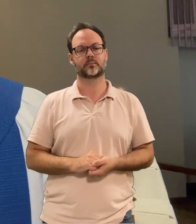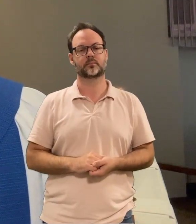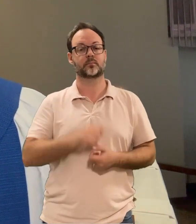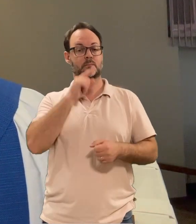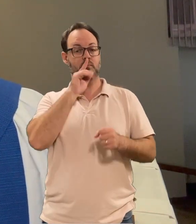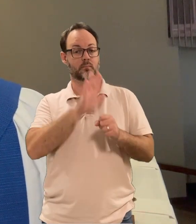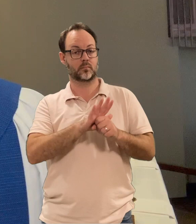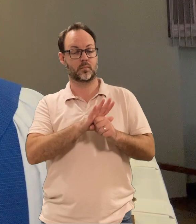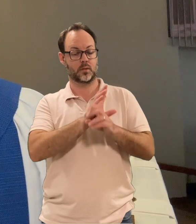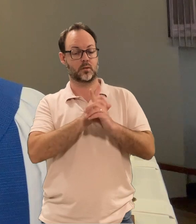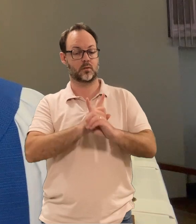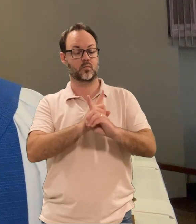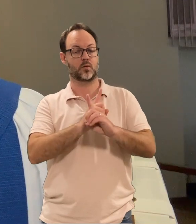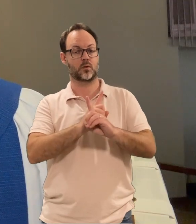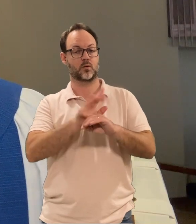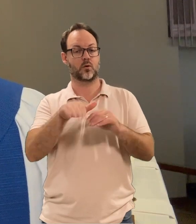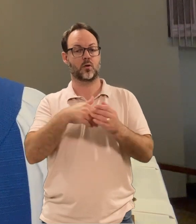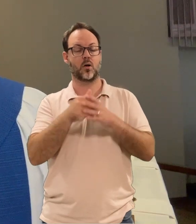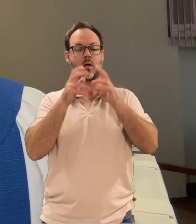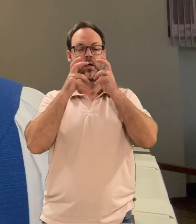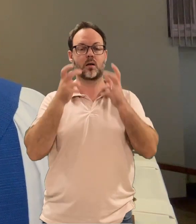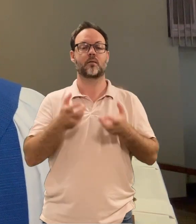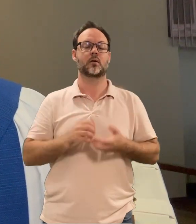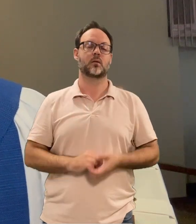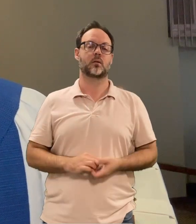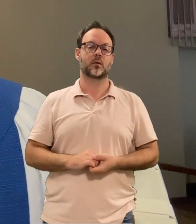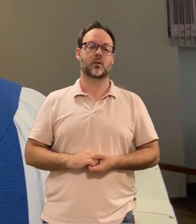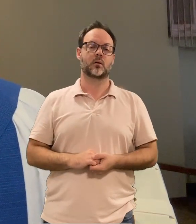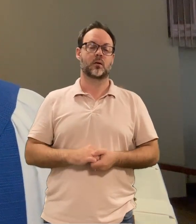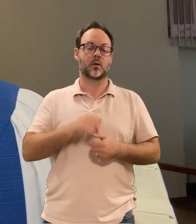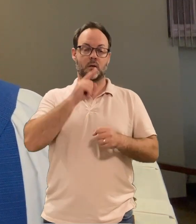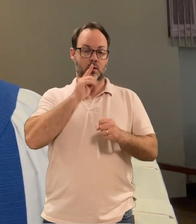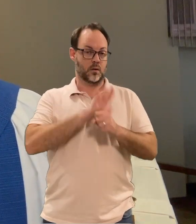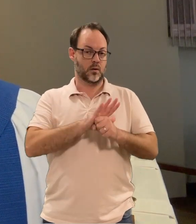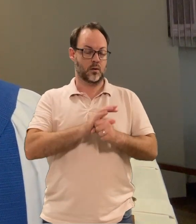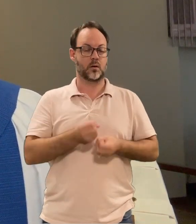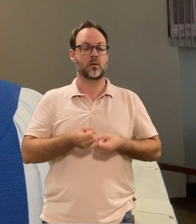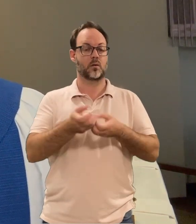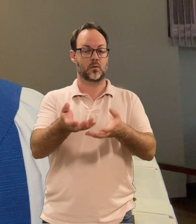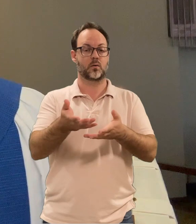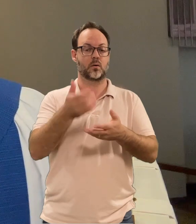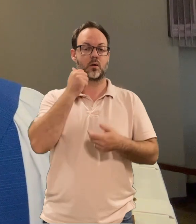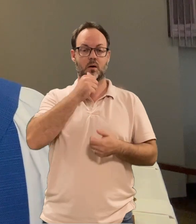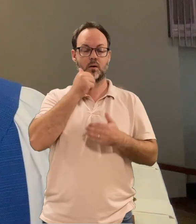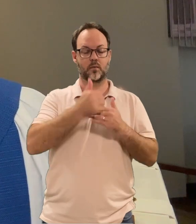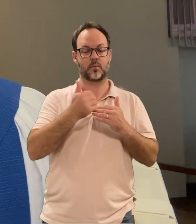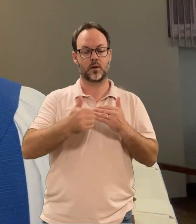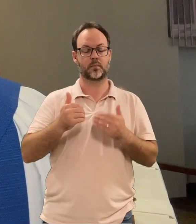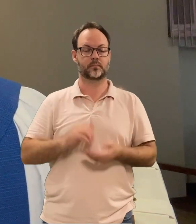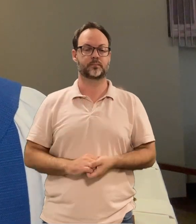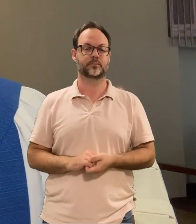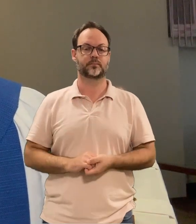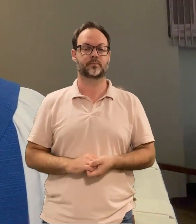life. He promises to defend you from all evil. He promises to